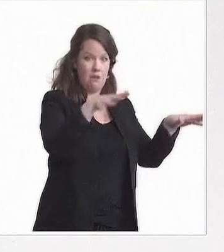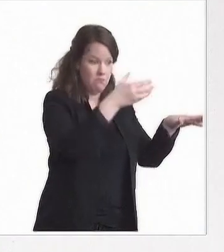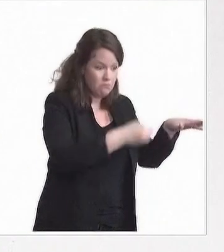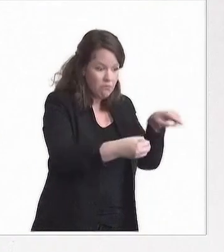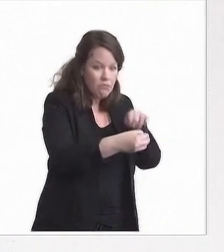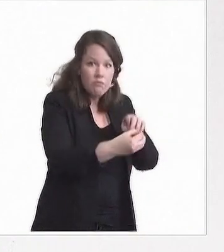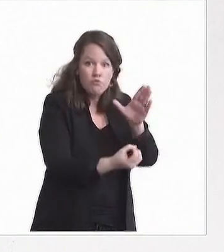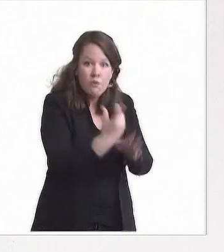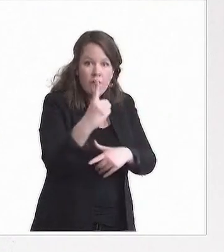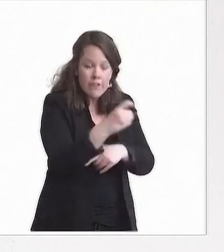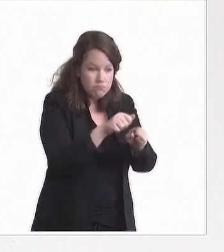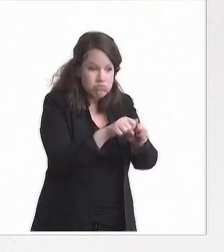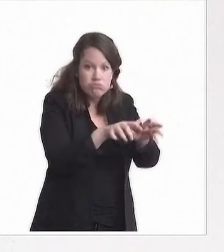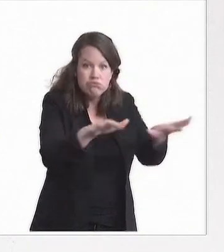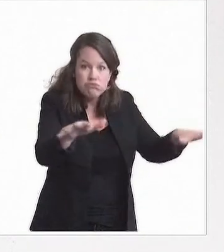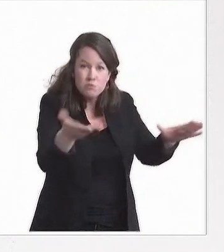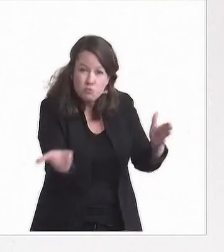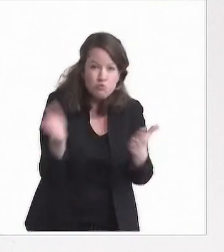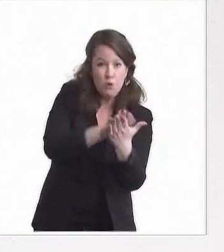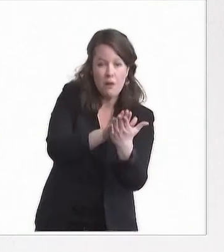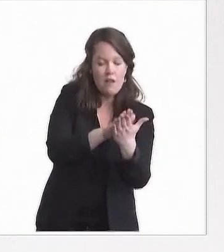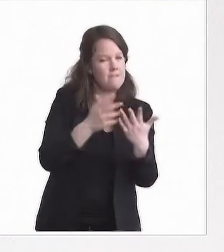It's unlikely to be the case for France, but it